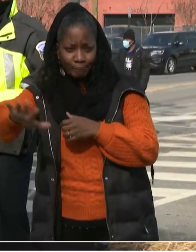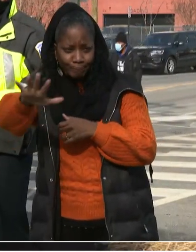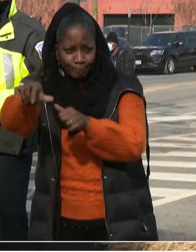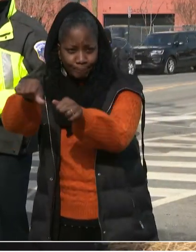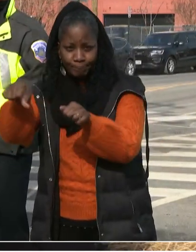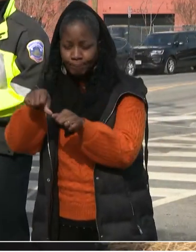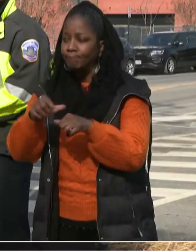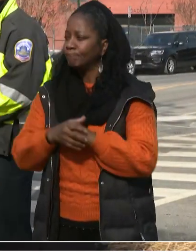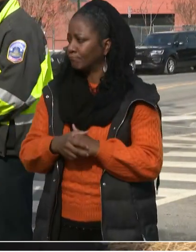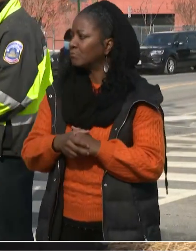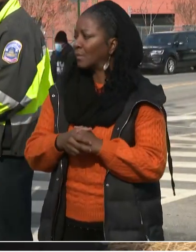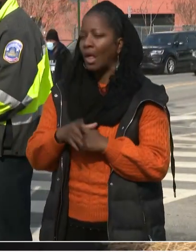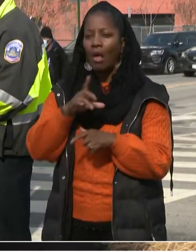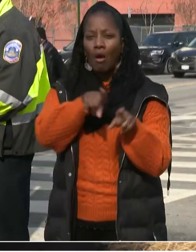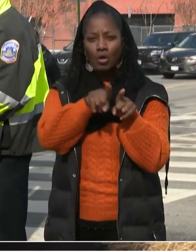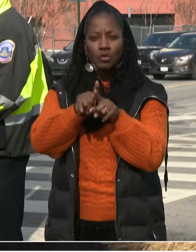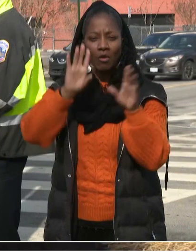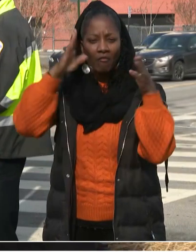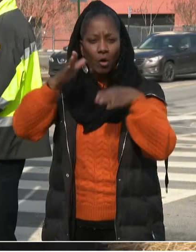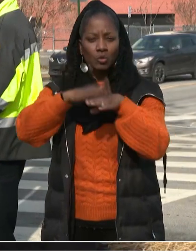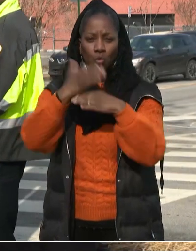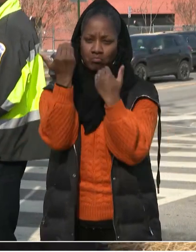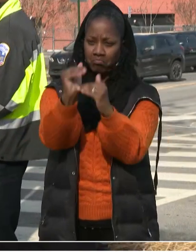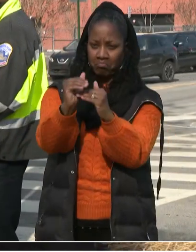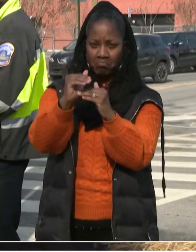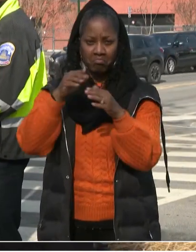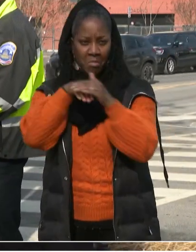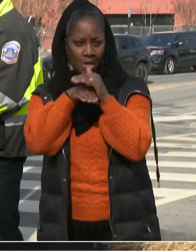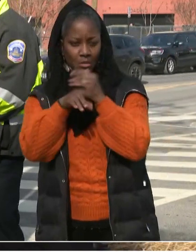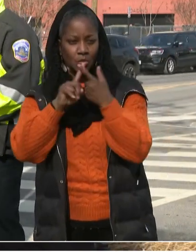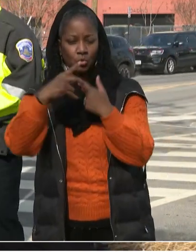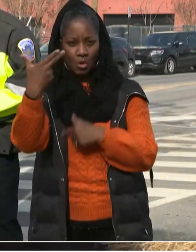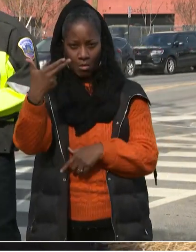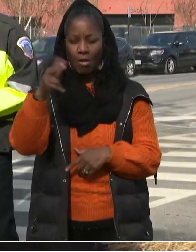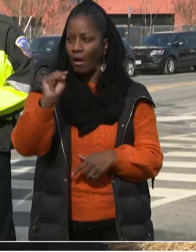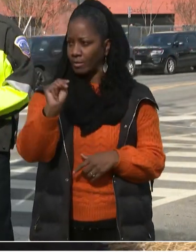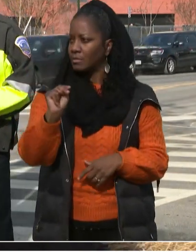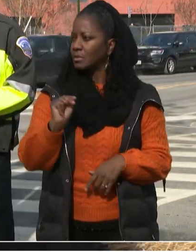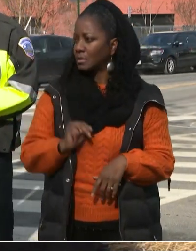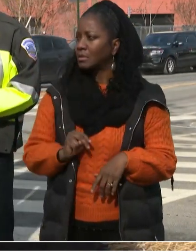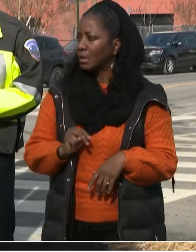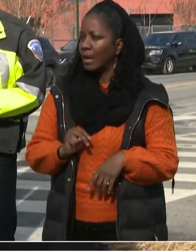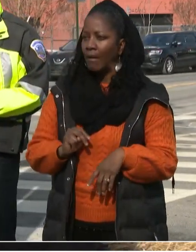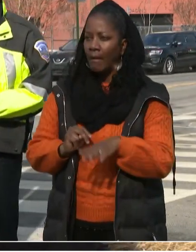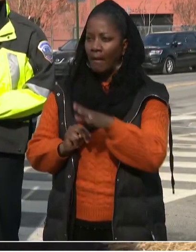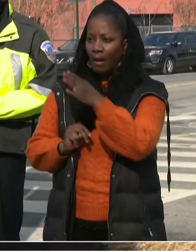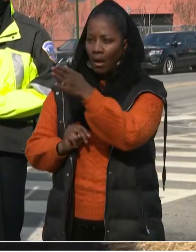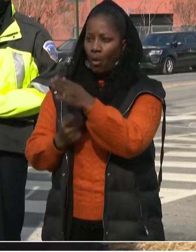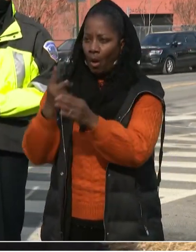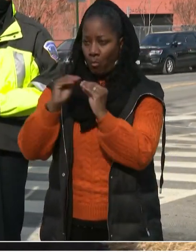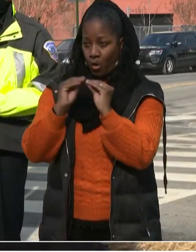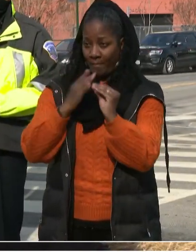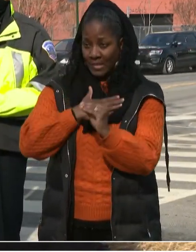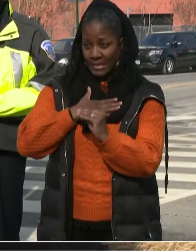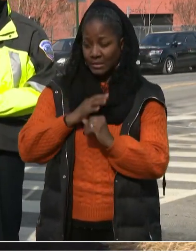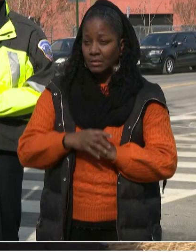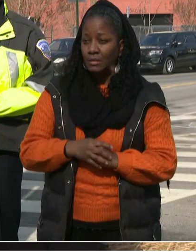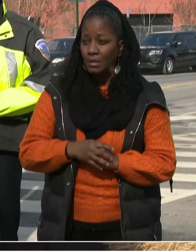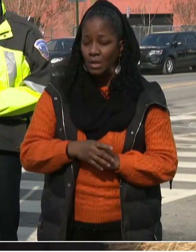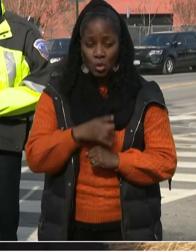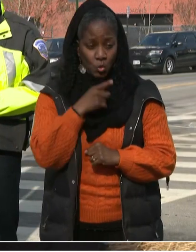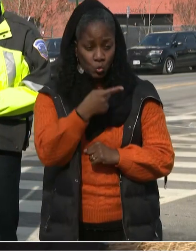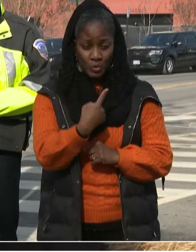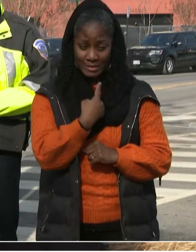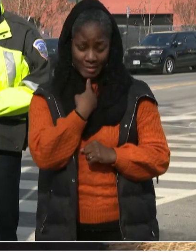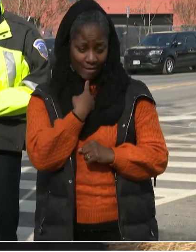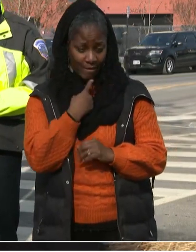to focus on limiting access to guns. One more quickly. You said that there's